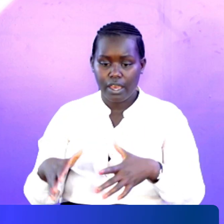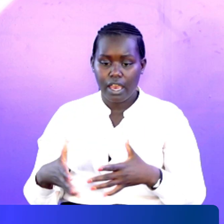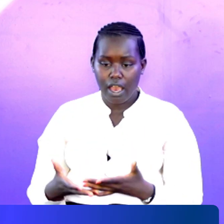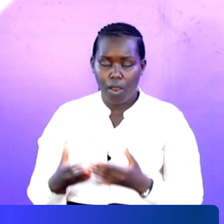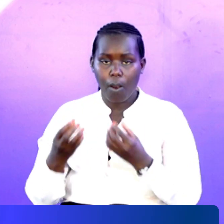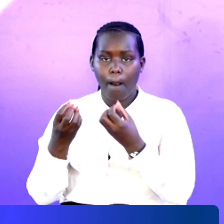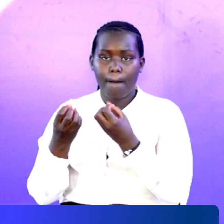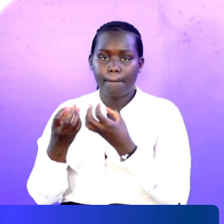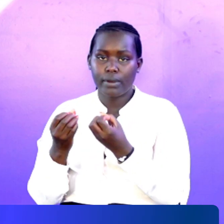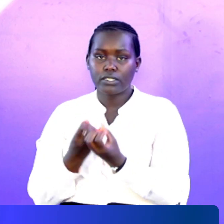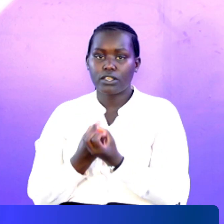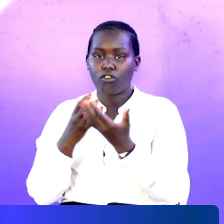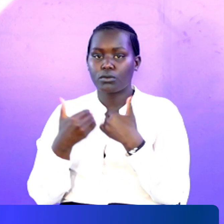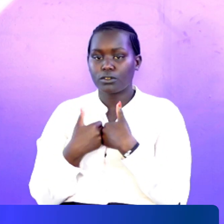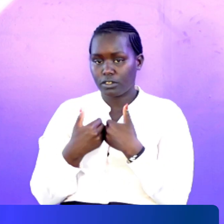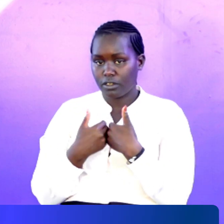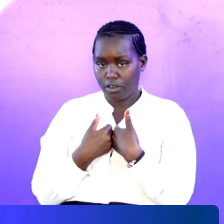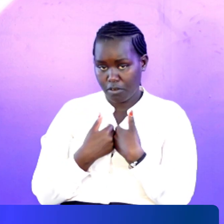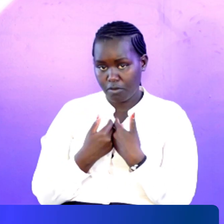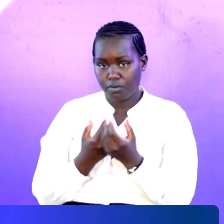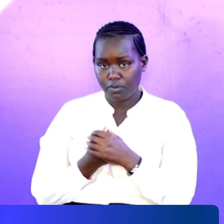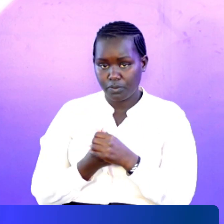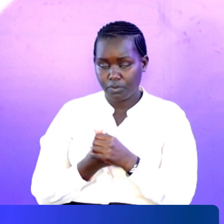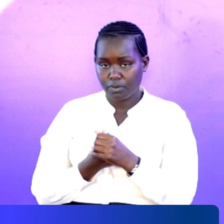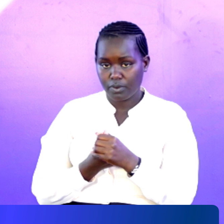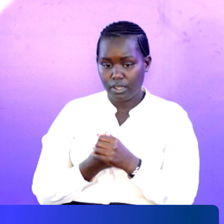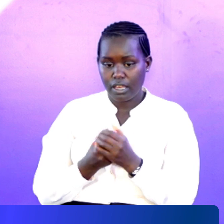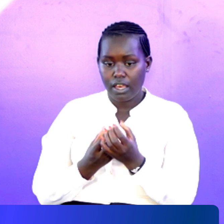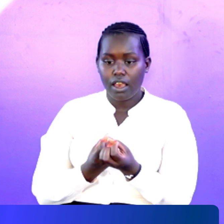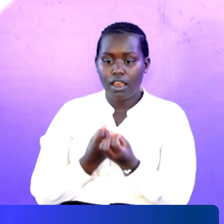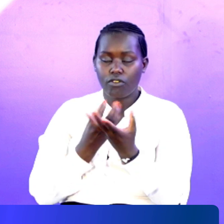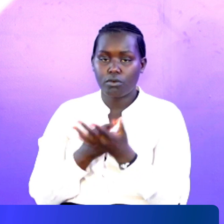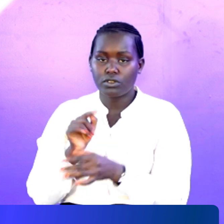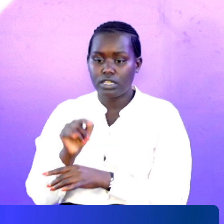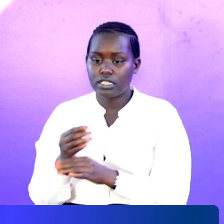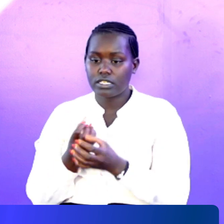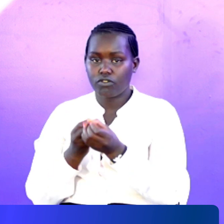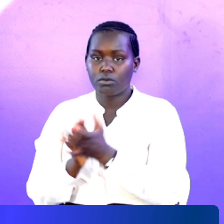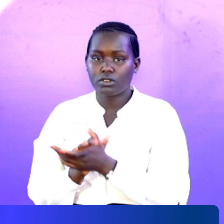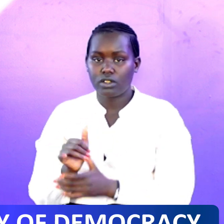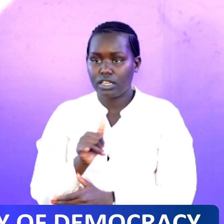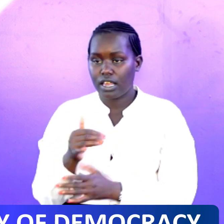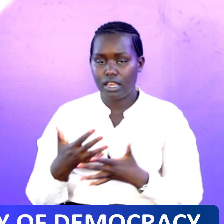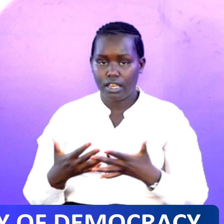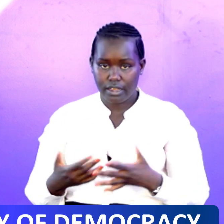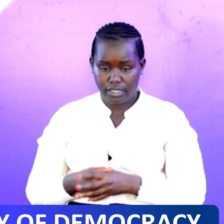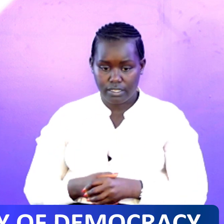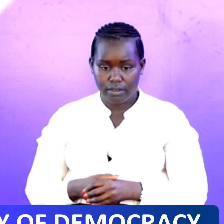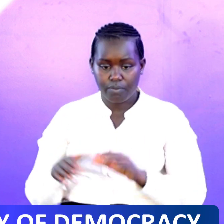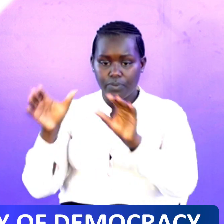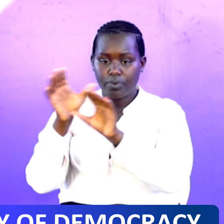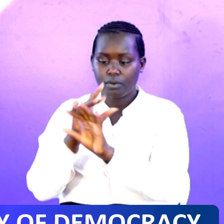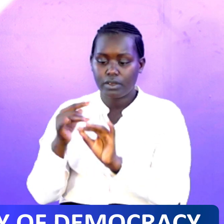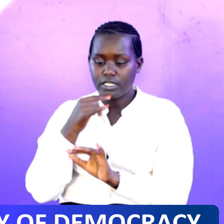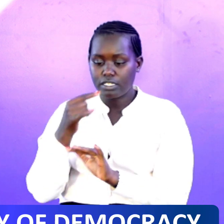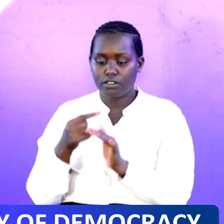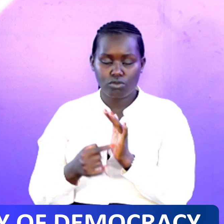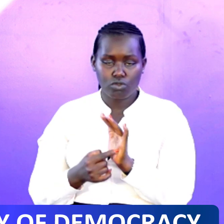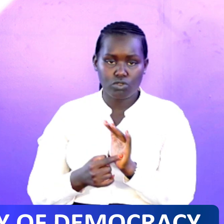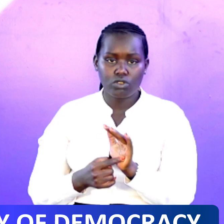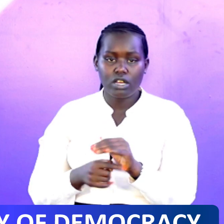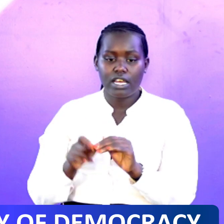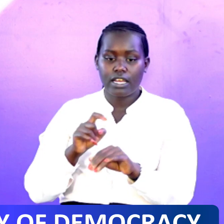information do we have? What you have is misinformation, disinformation, And propaganda. and propaganda. The president said the other day that as